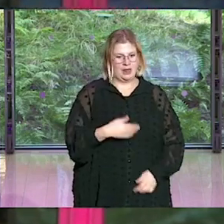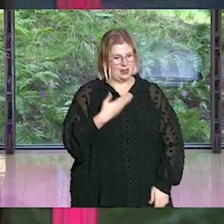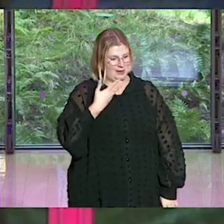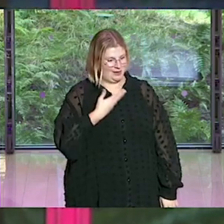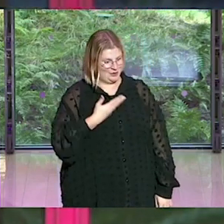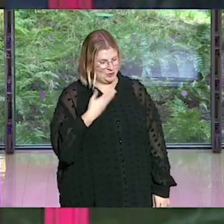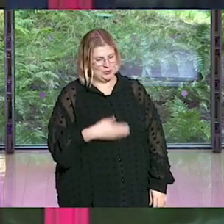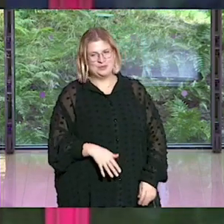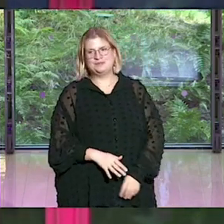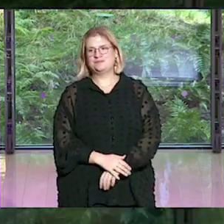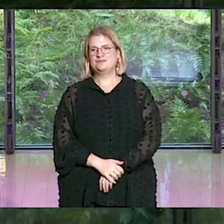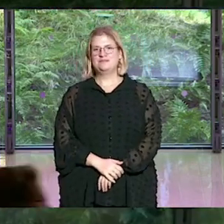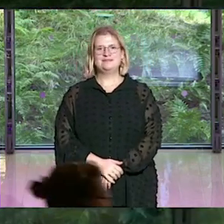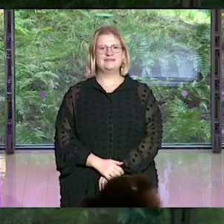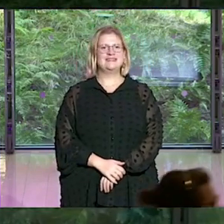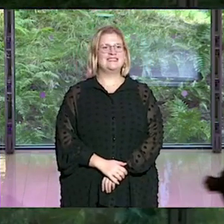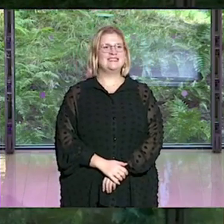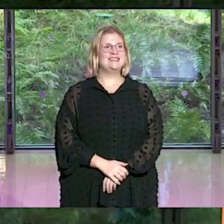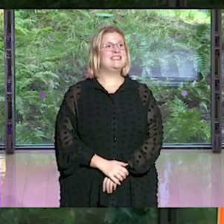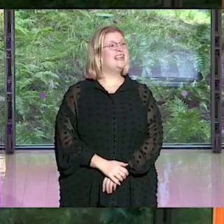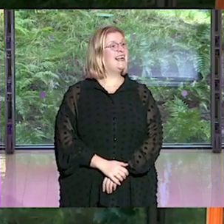Yeah.